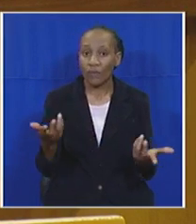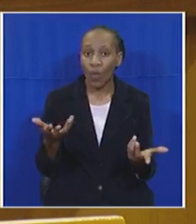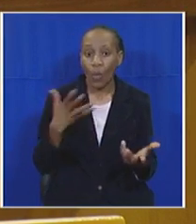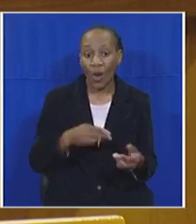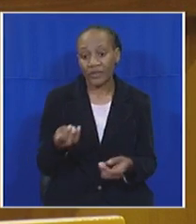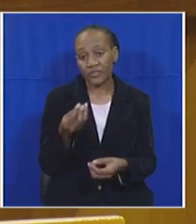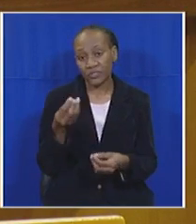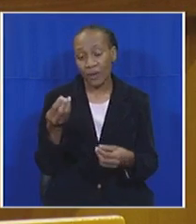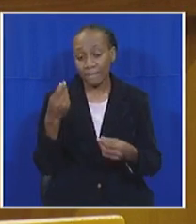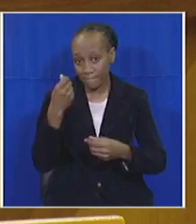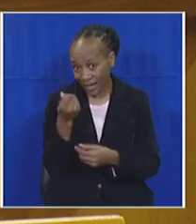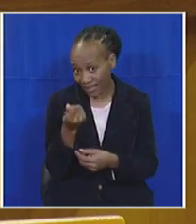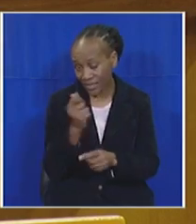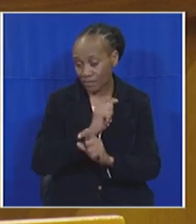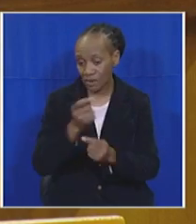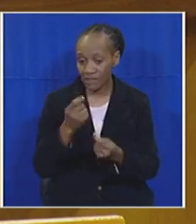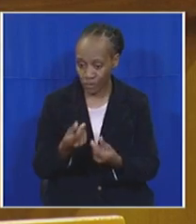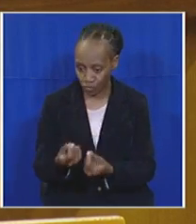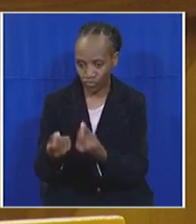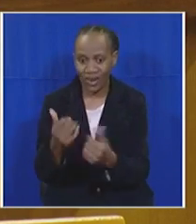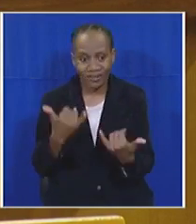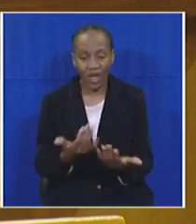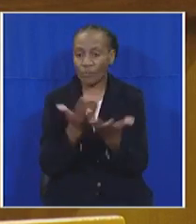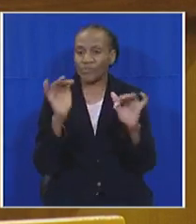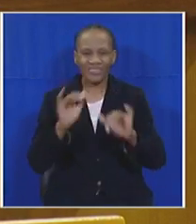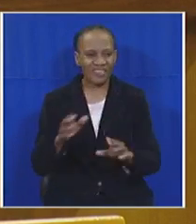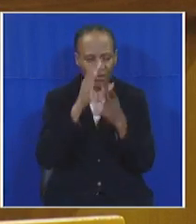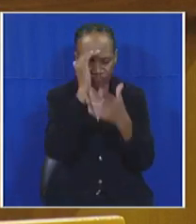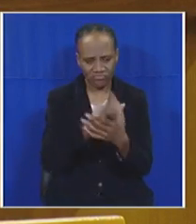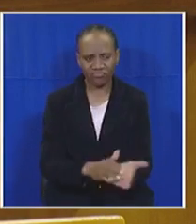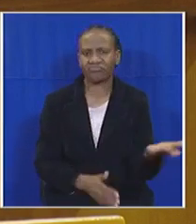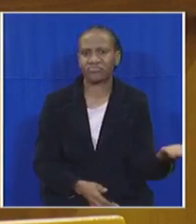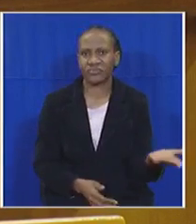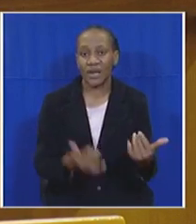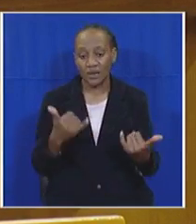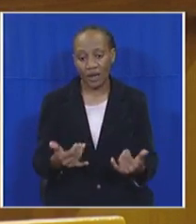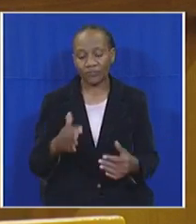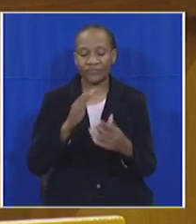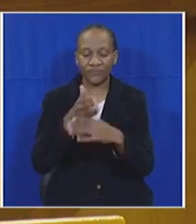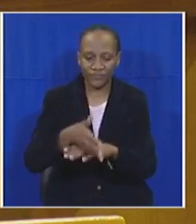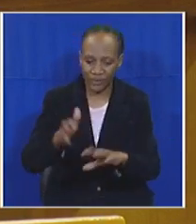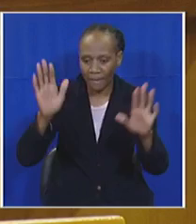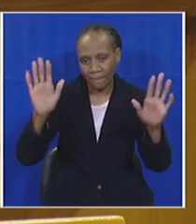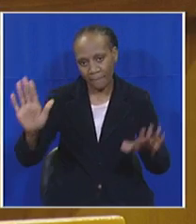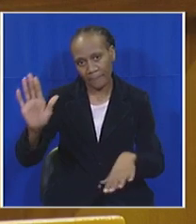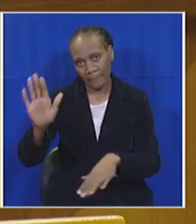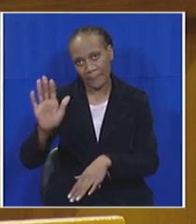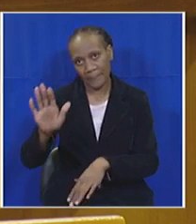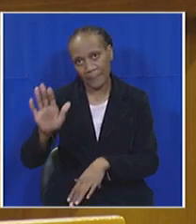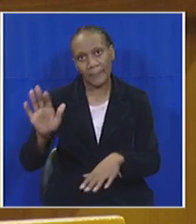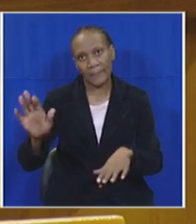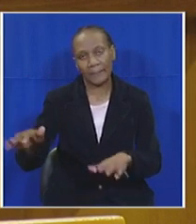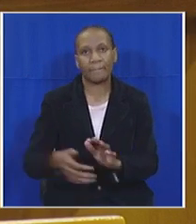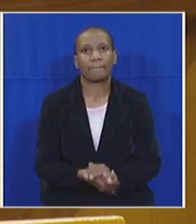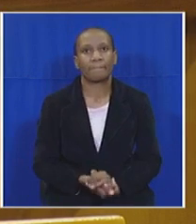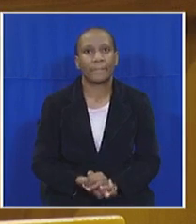curry, and he is never to be taken serious in the fight against corruption and maladministration at a